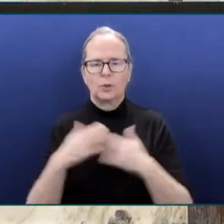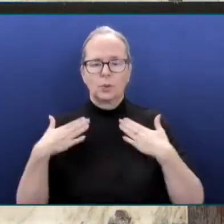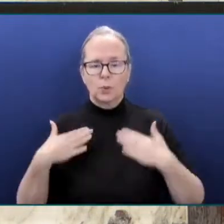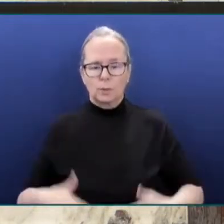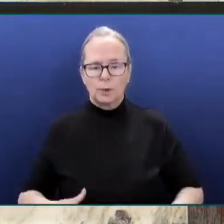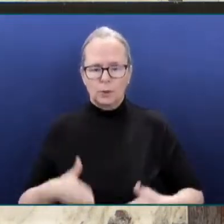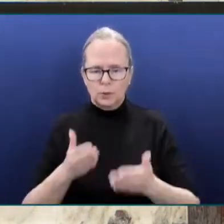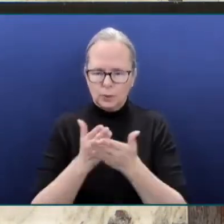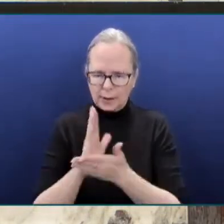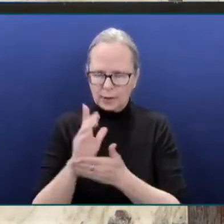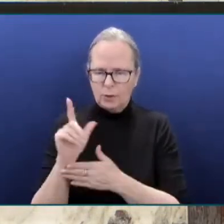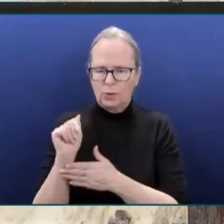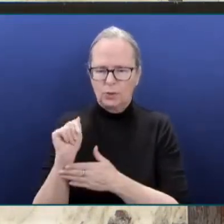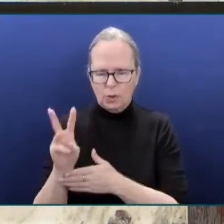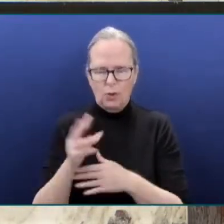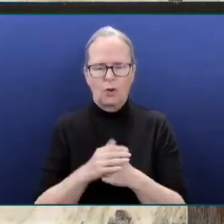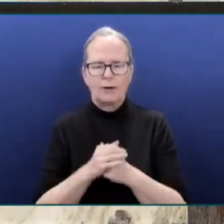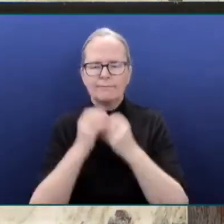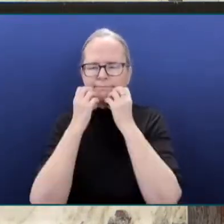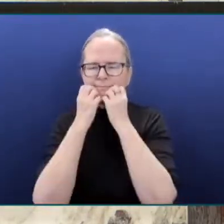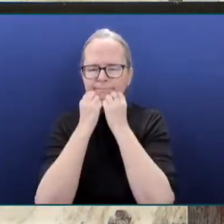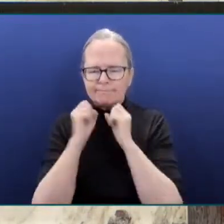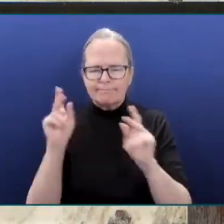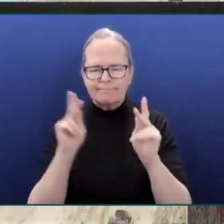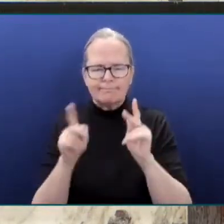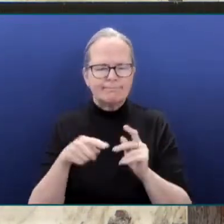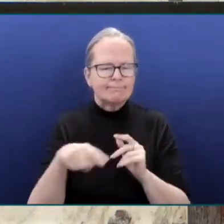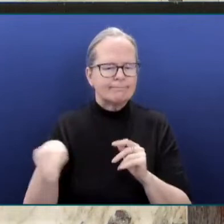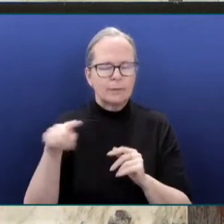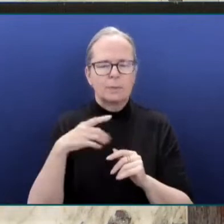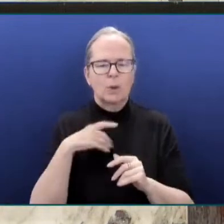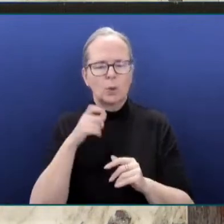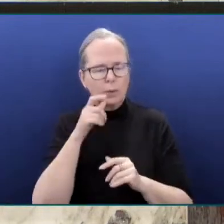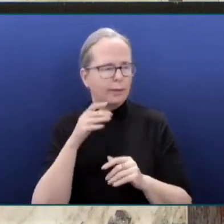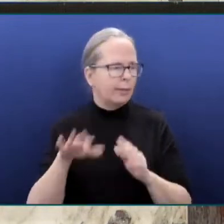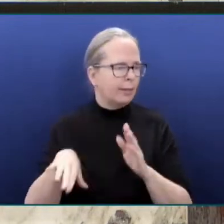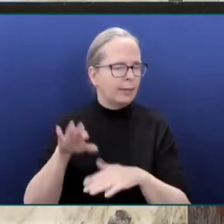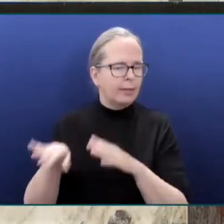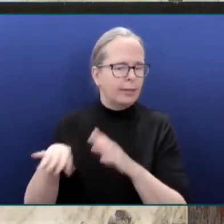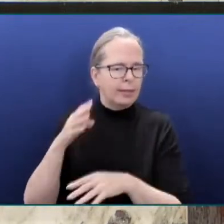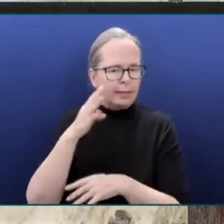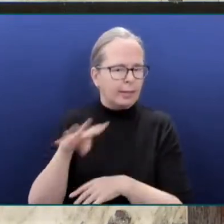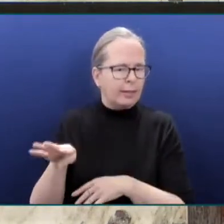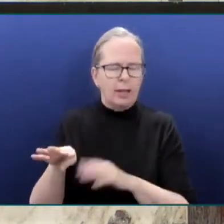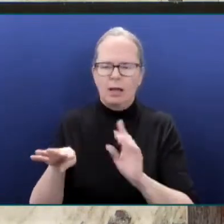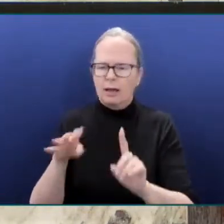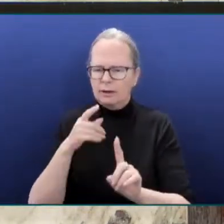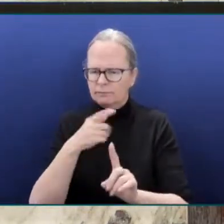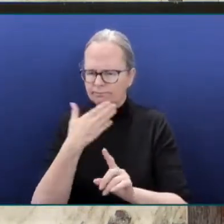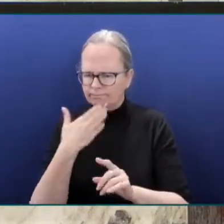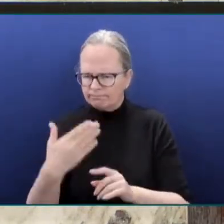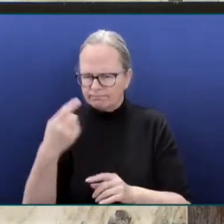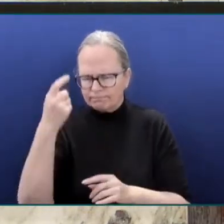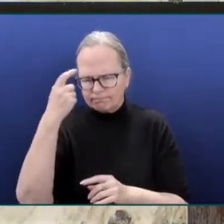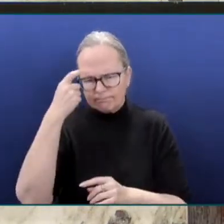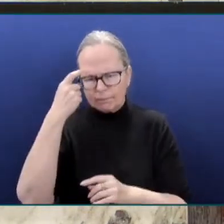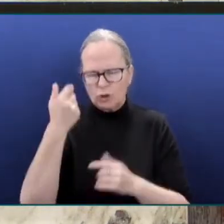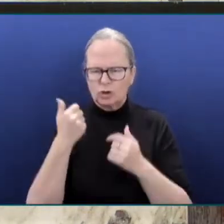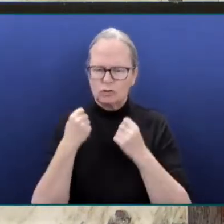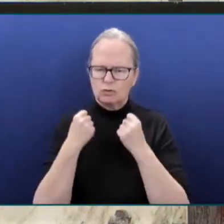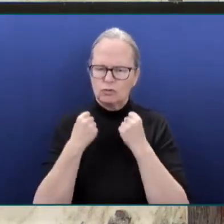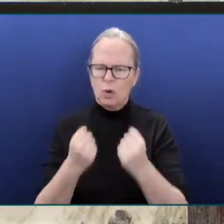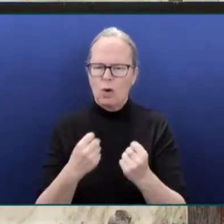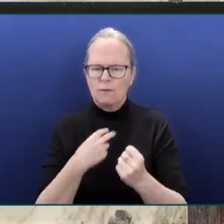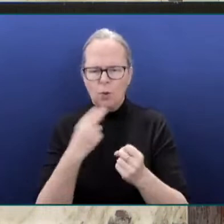as an advocate with wisdom, with strong voice, and great education for anyone willing to listen. So I just want to thank Adrian for their